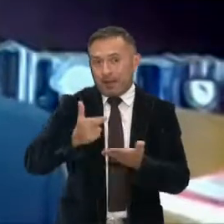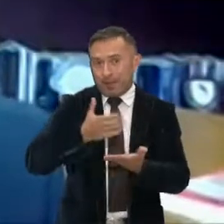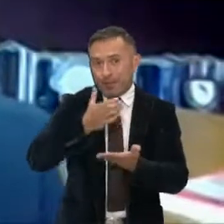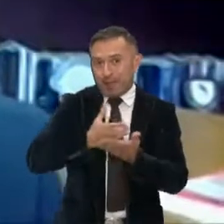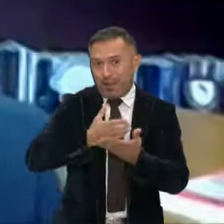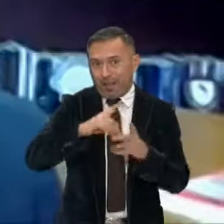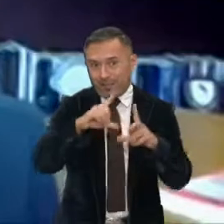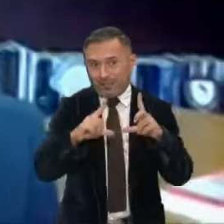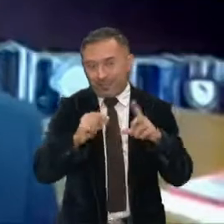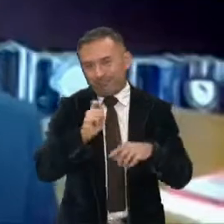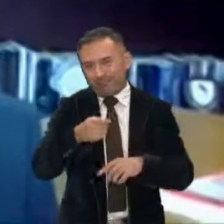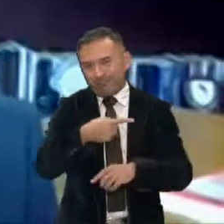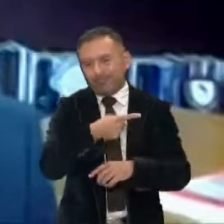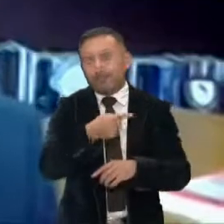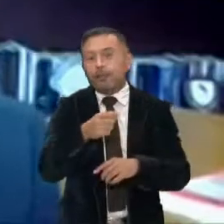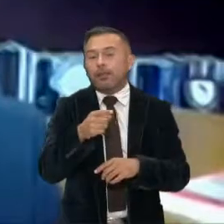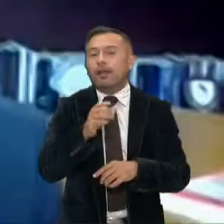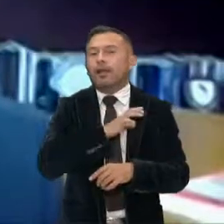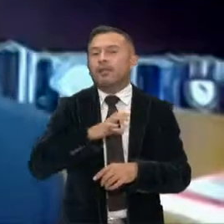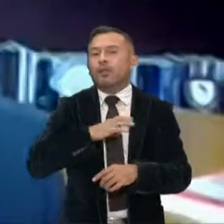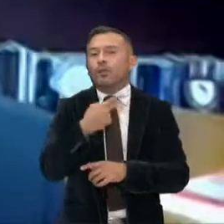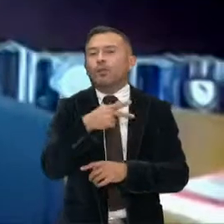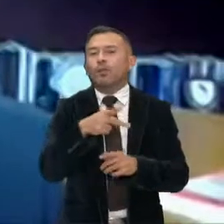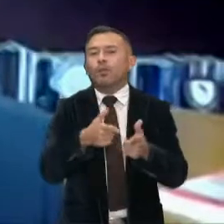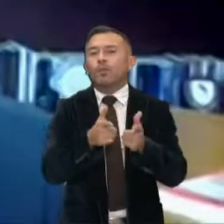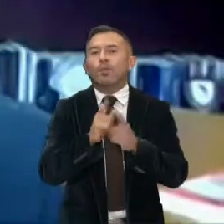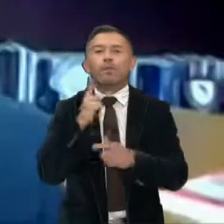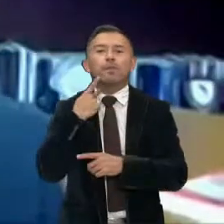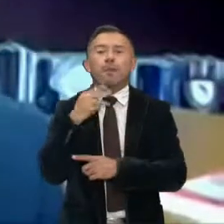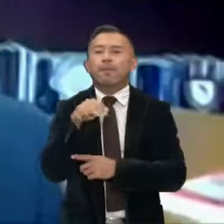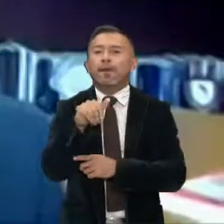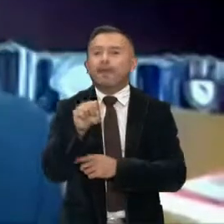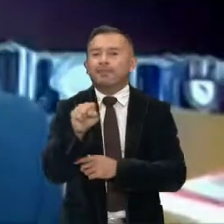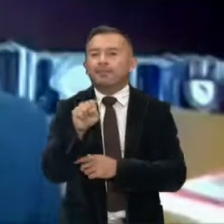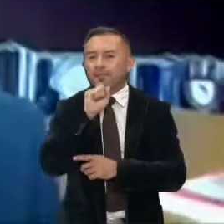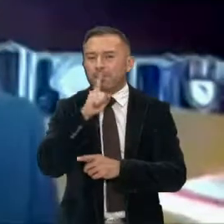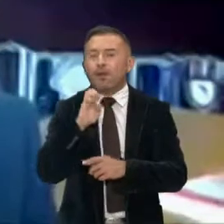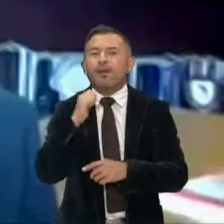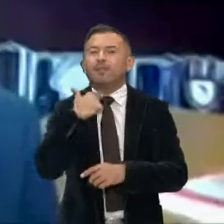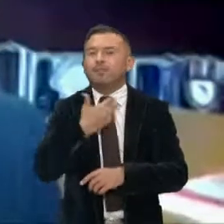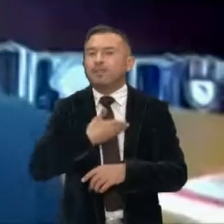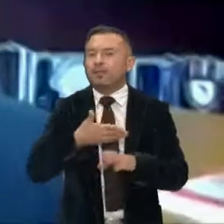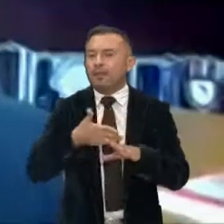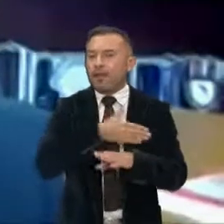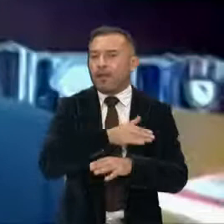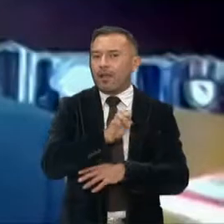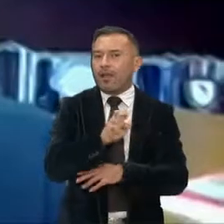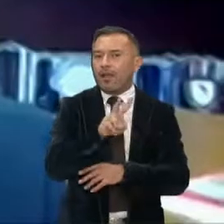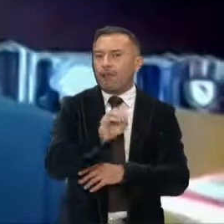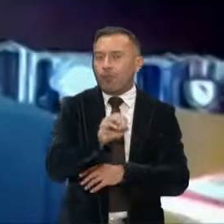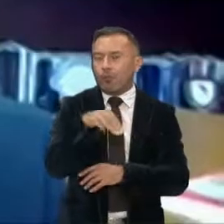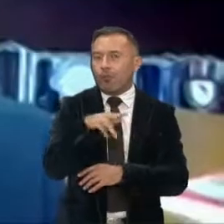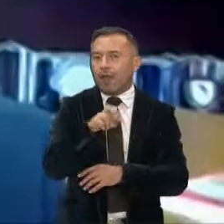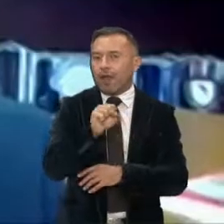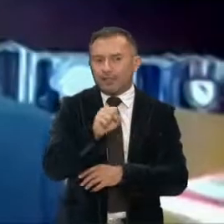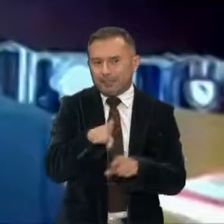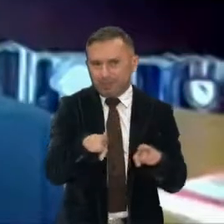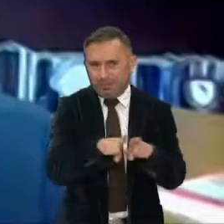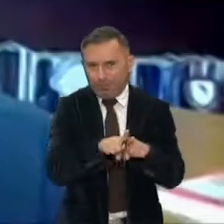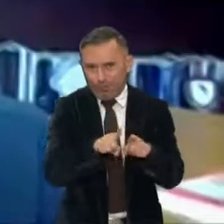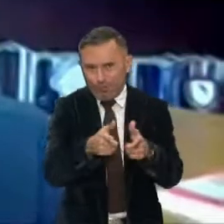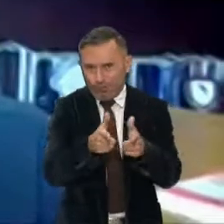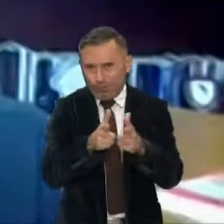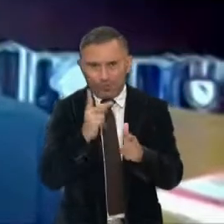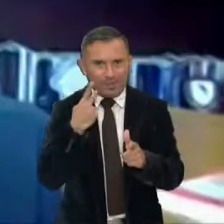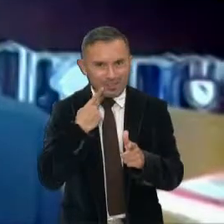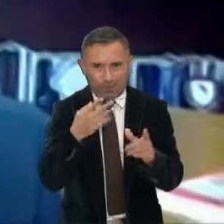they have back a candidate of the MAS, MAS, which was the party of Evo Morales.